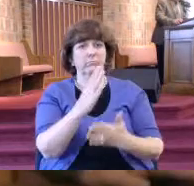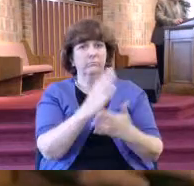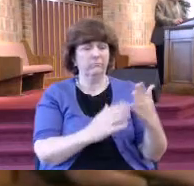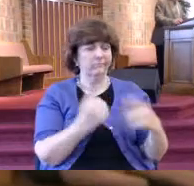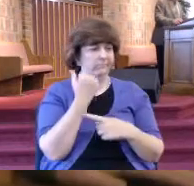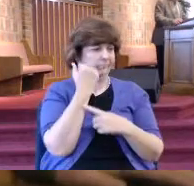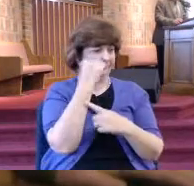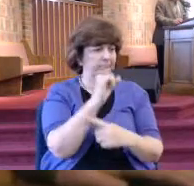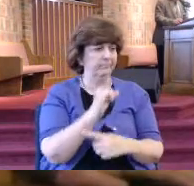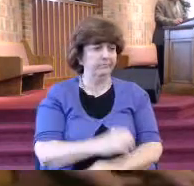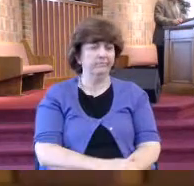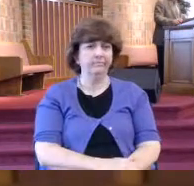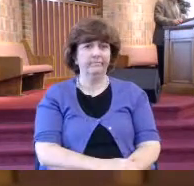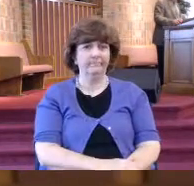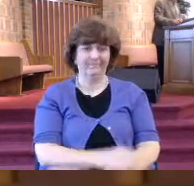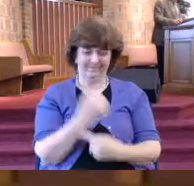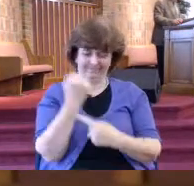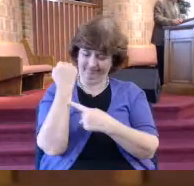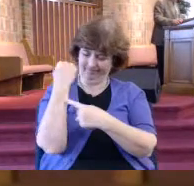The concept of rebellion